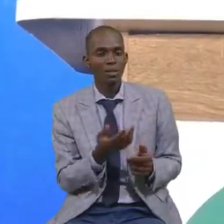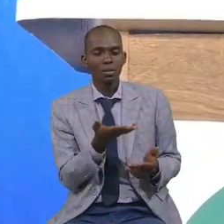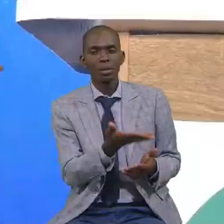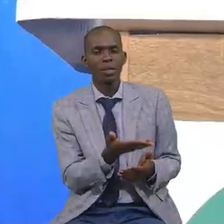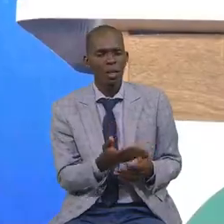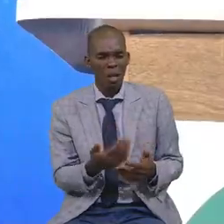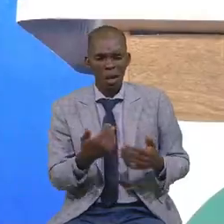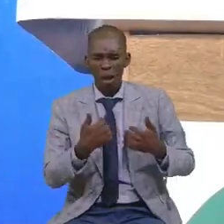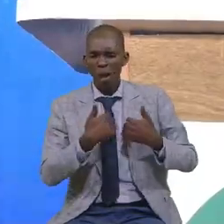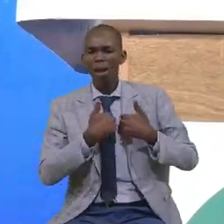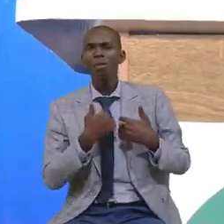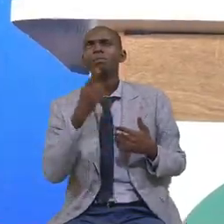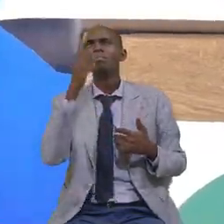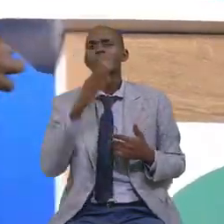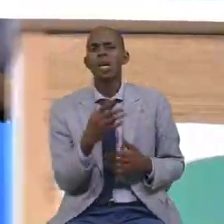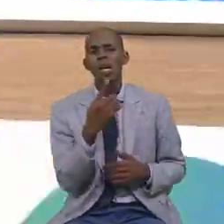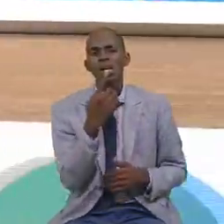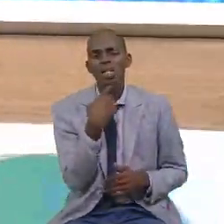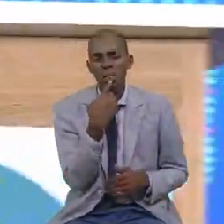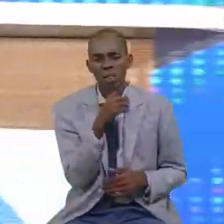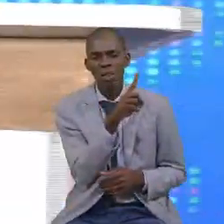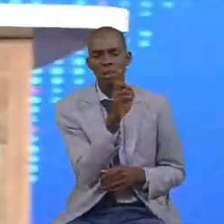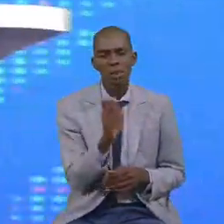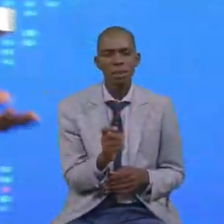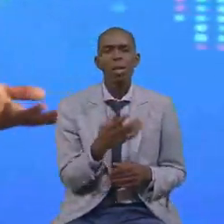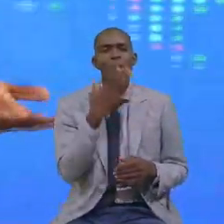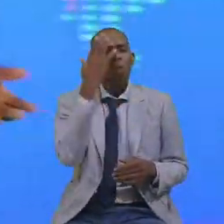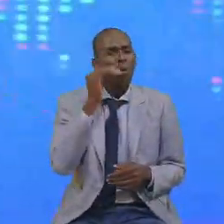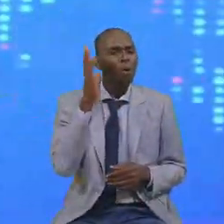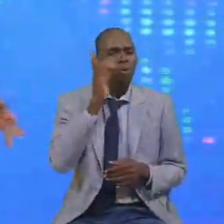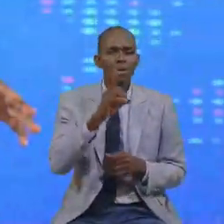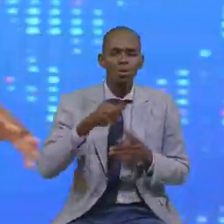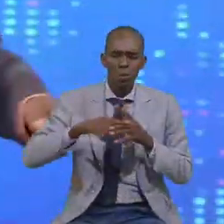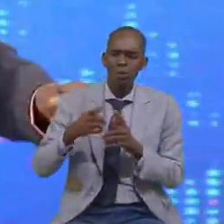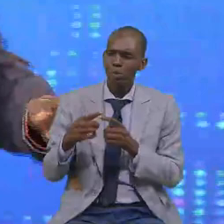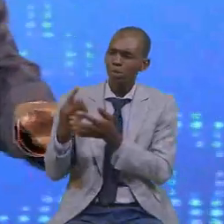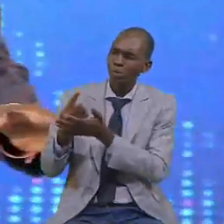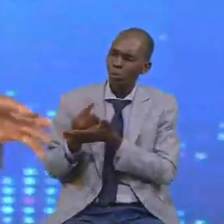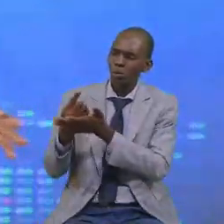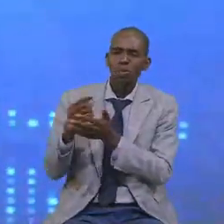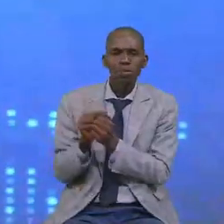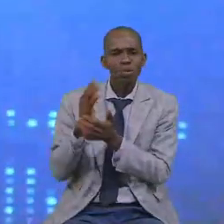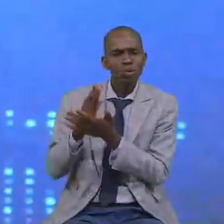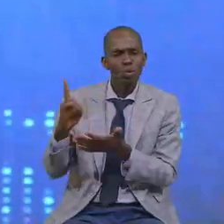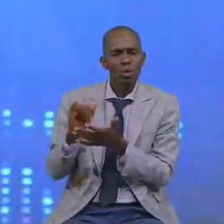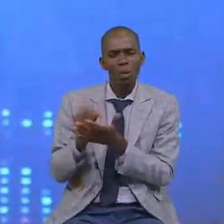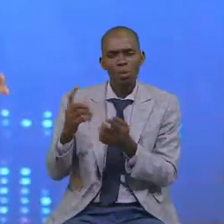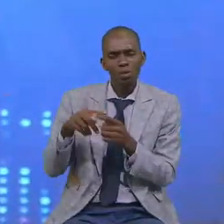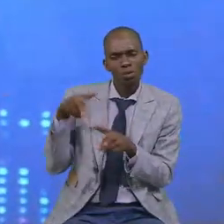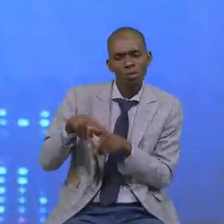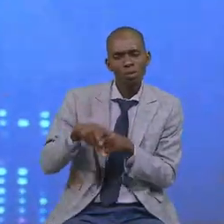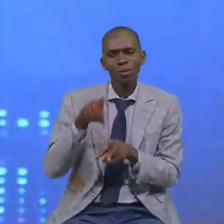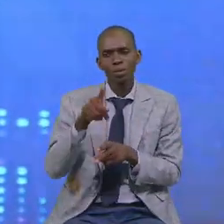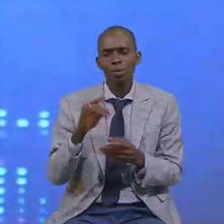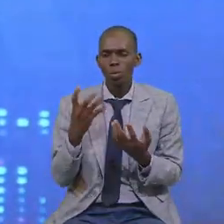and he got into conversation. Why should you get into conversation with somebody who wants to dribble you, who wants to destroy you, who wants